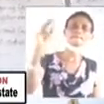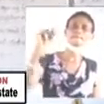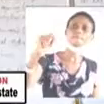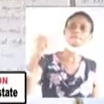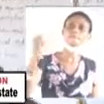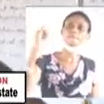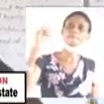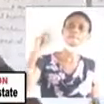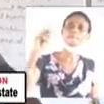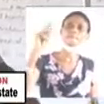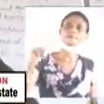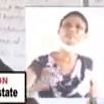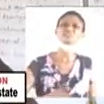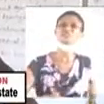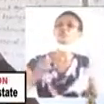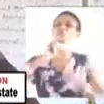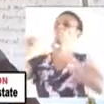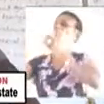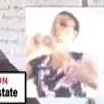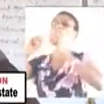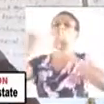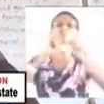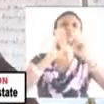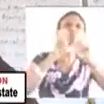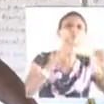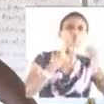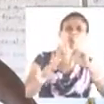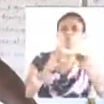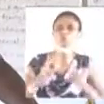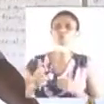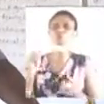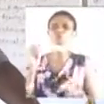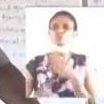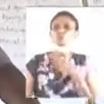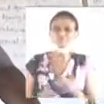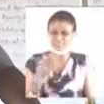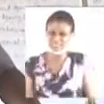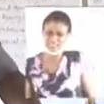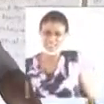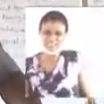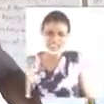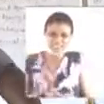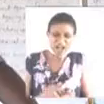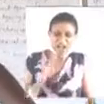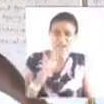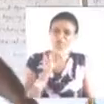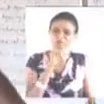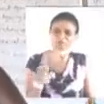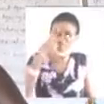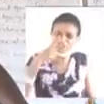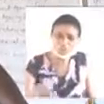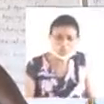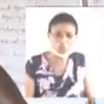Hallucination, just as I explained before, they talk and listen to object that is not